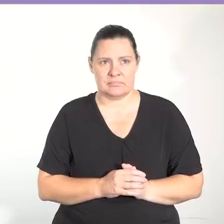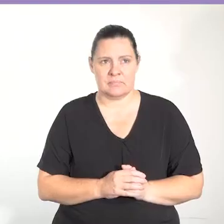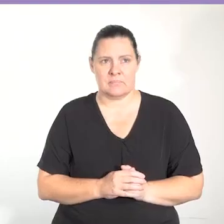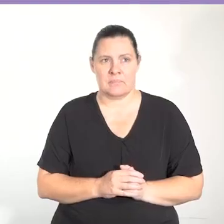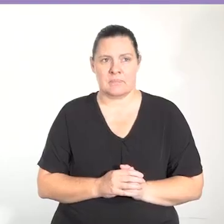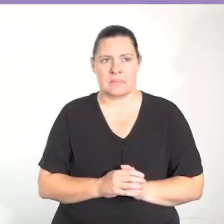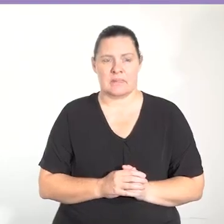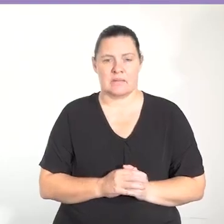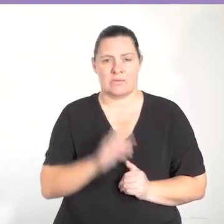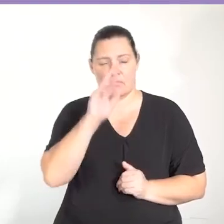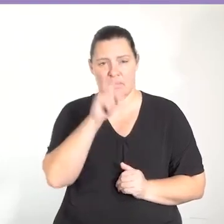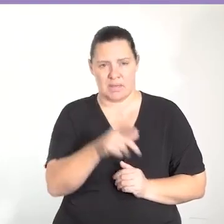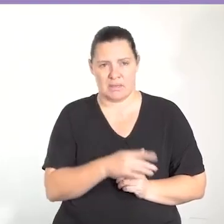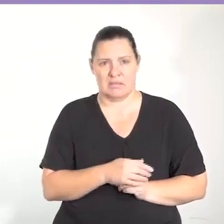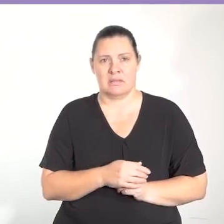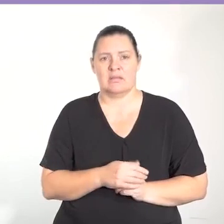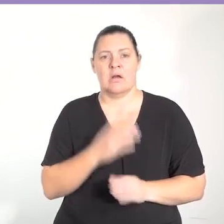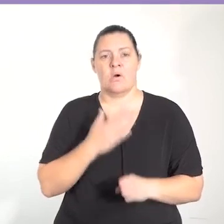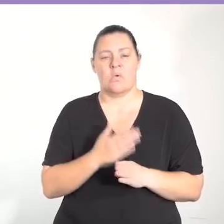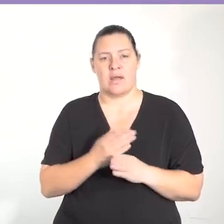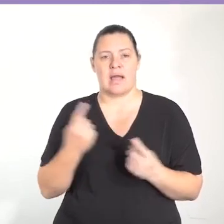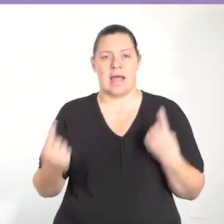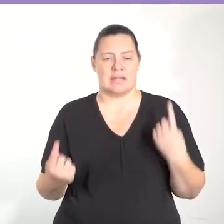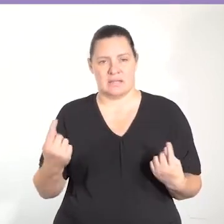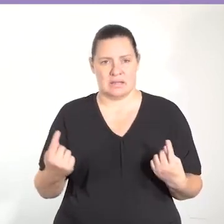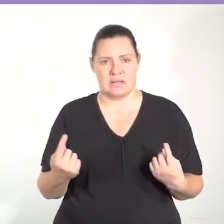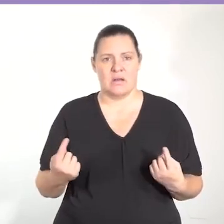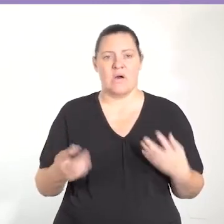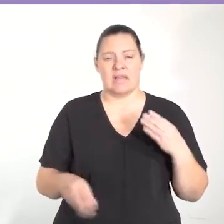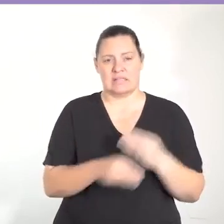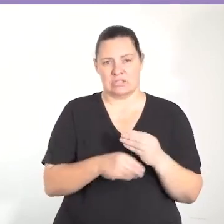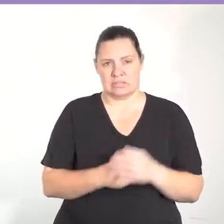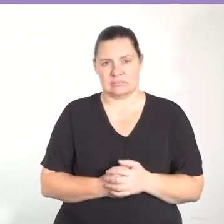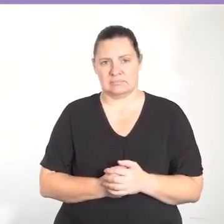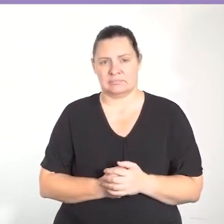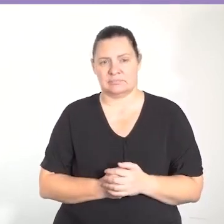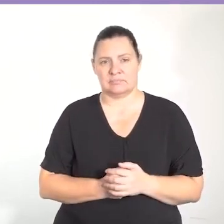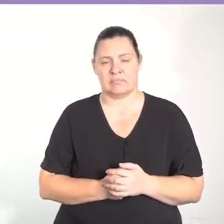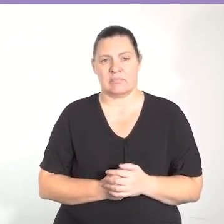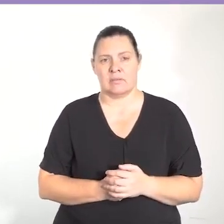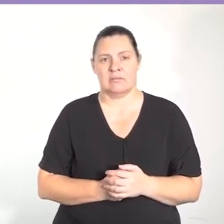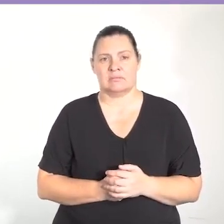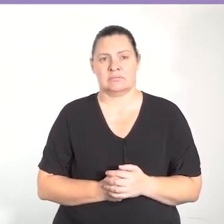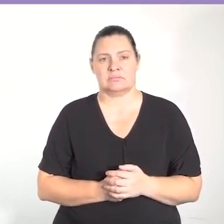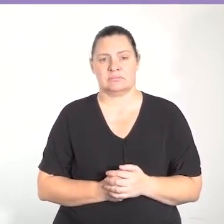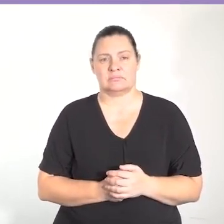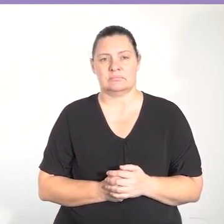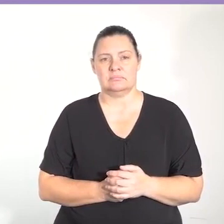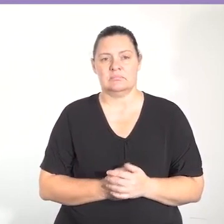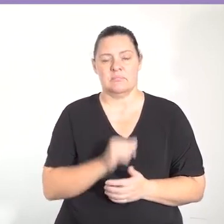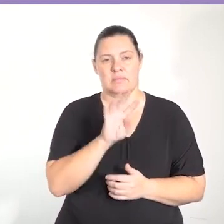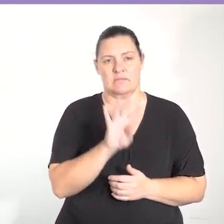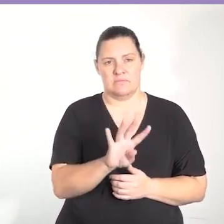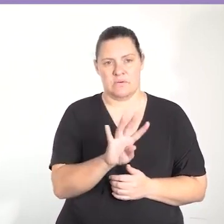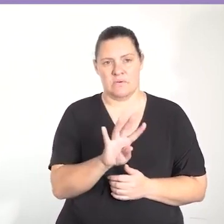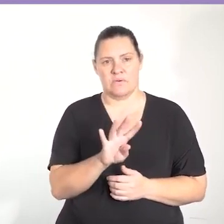Let's calculate. Remember, we are working on either sides of the addition. So there are two terms here. We